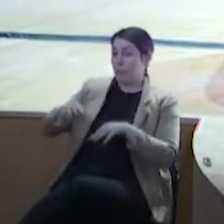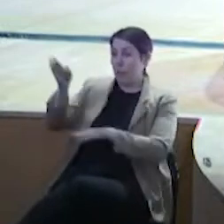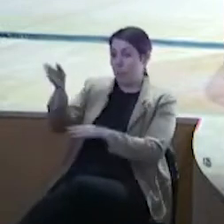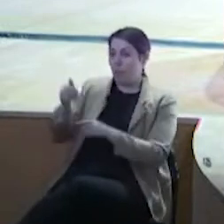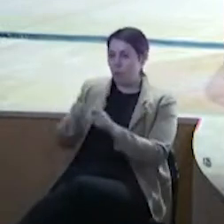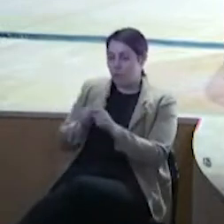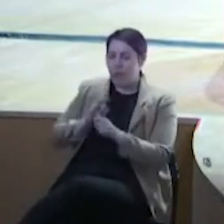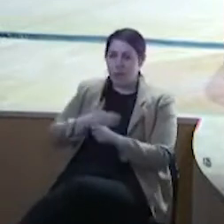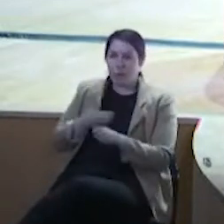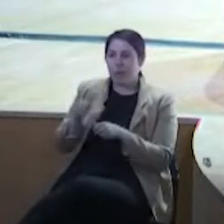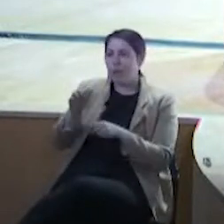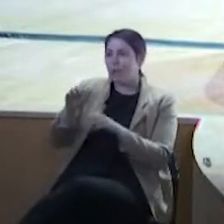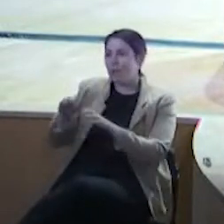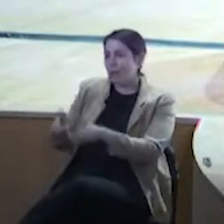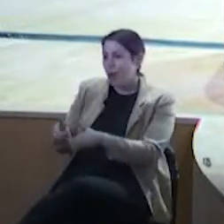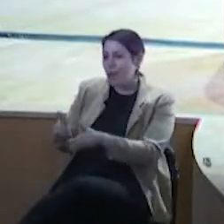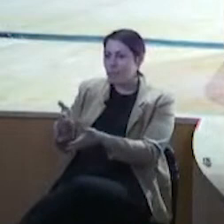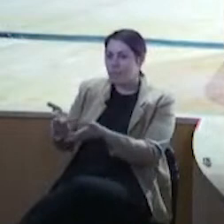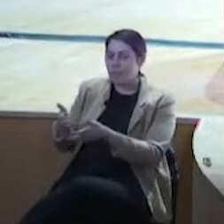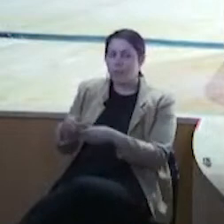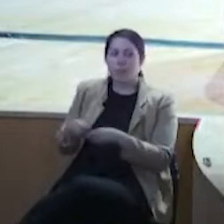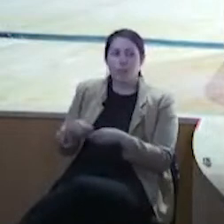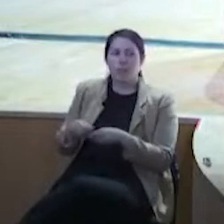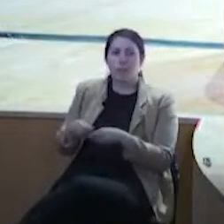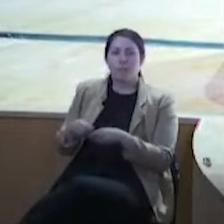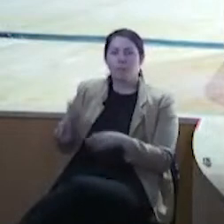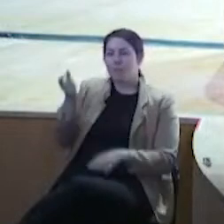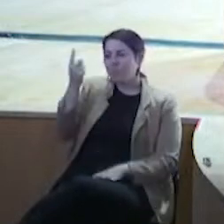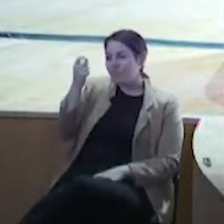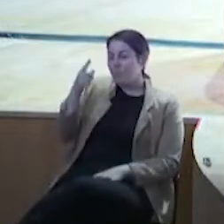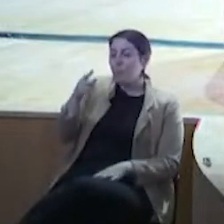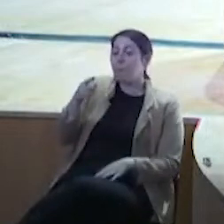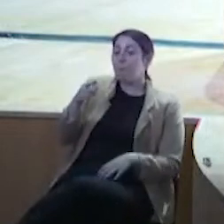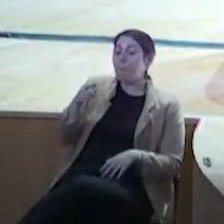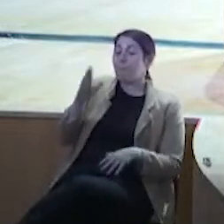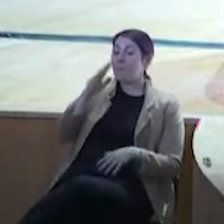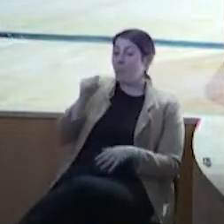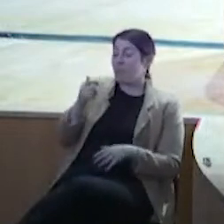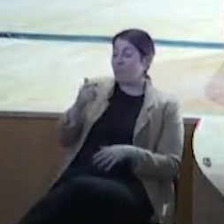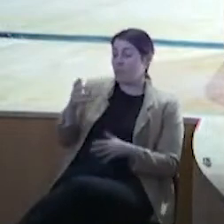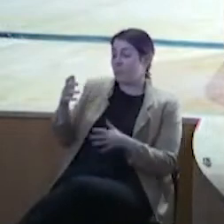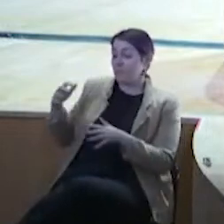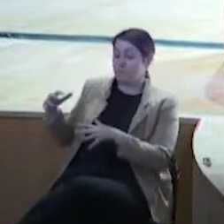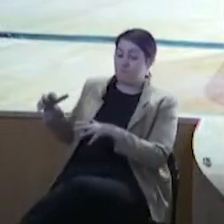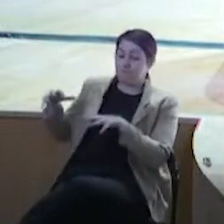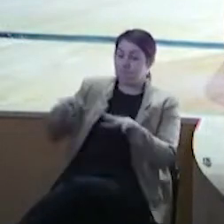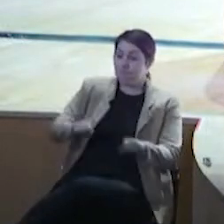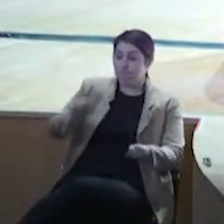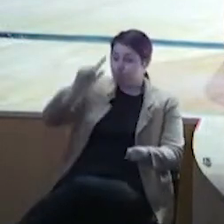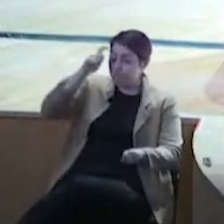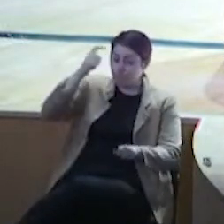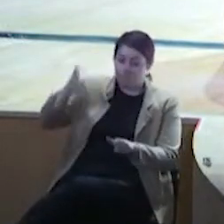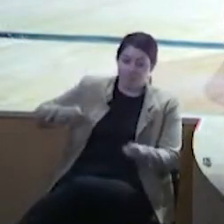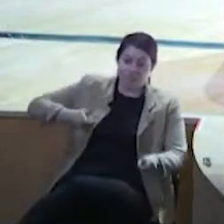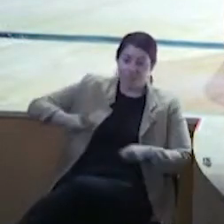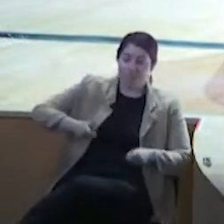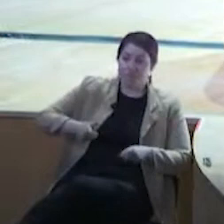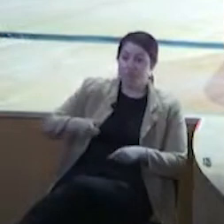tribes yesterday, but through the colonization of the